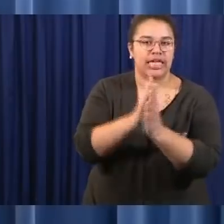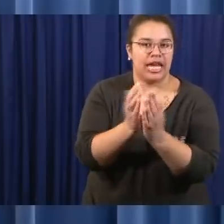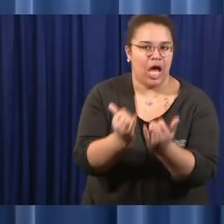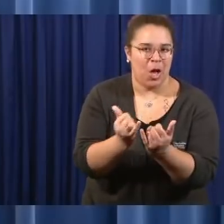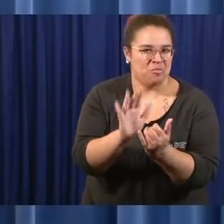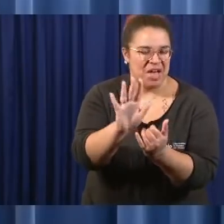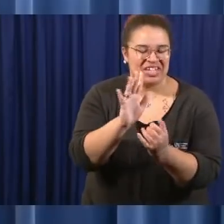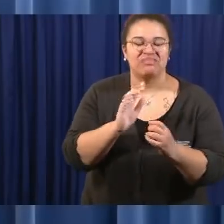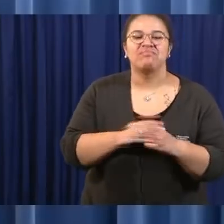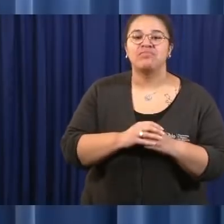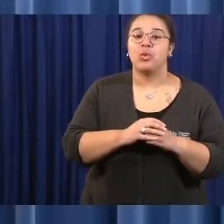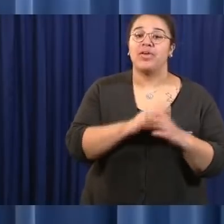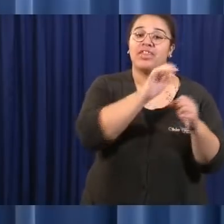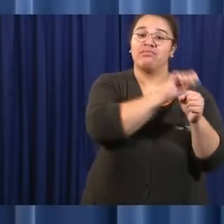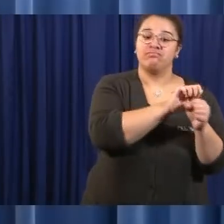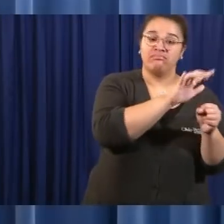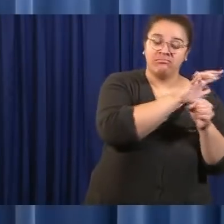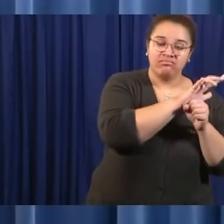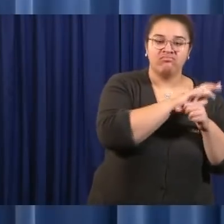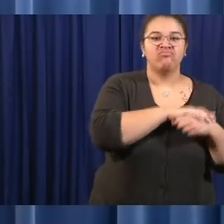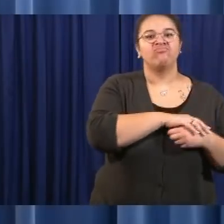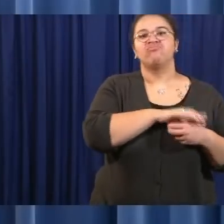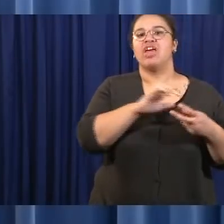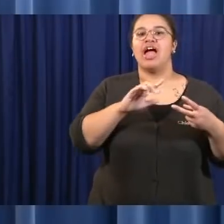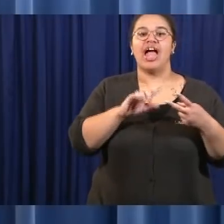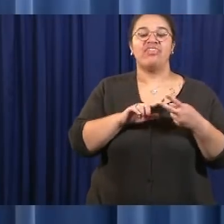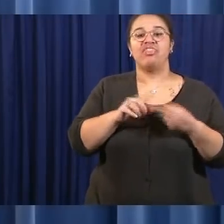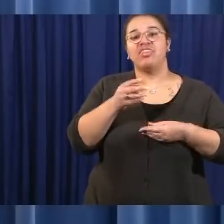cuts, how would you grade the condition of our state?